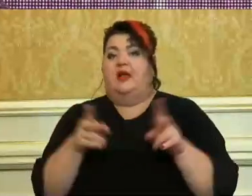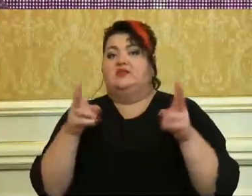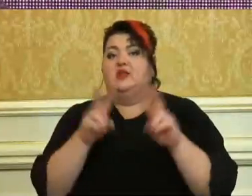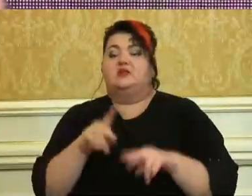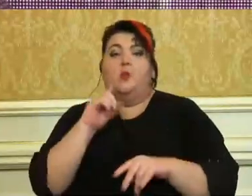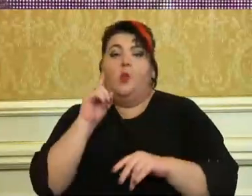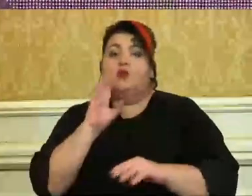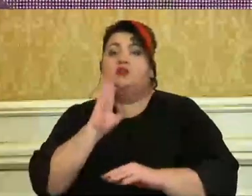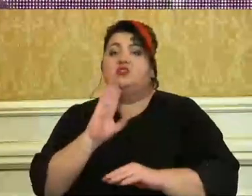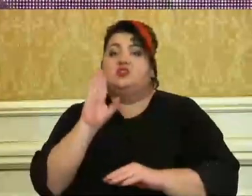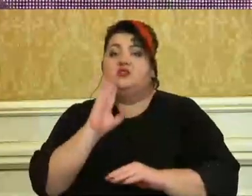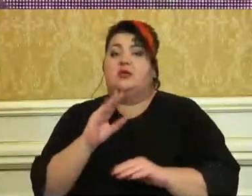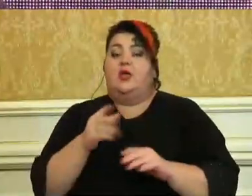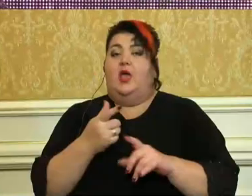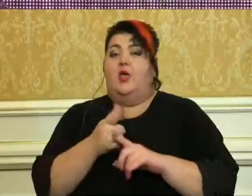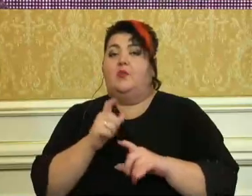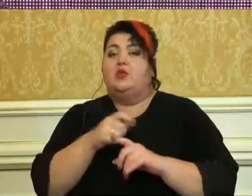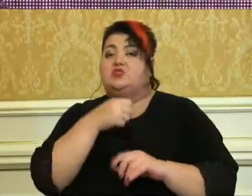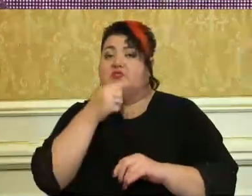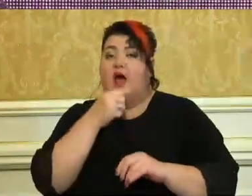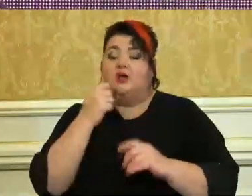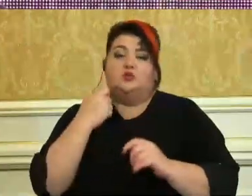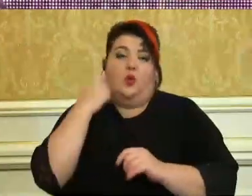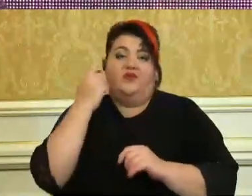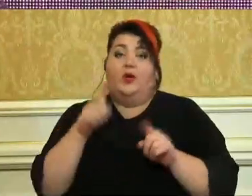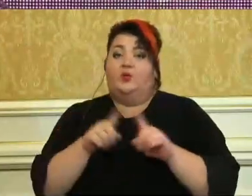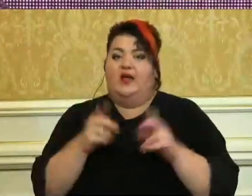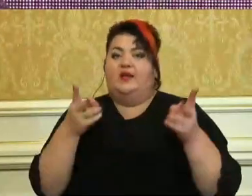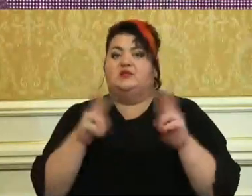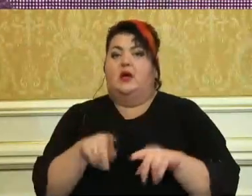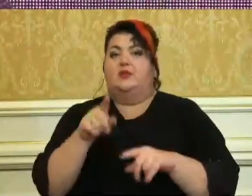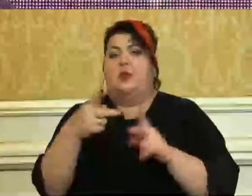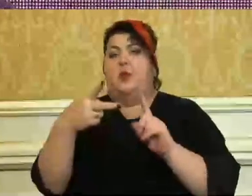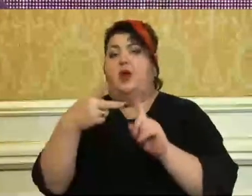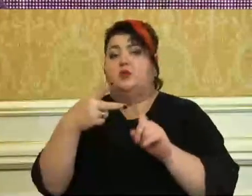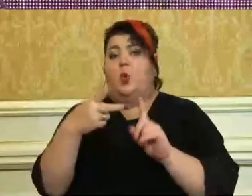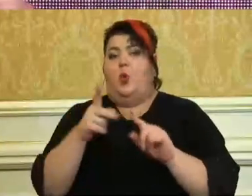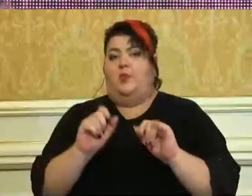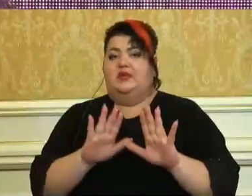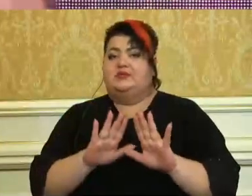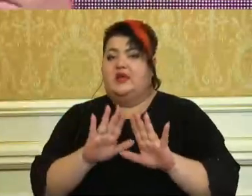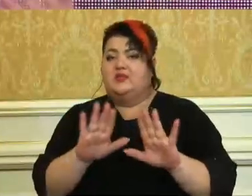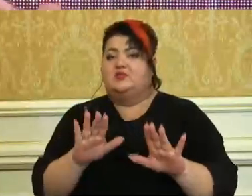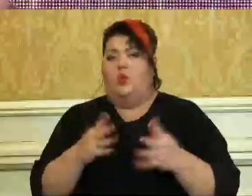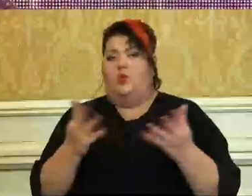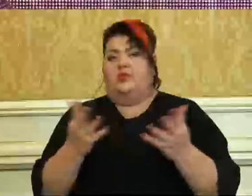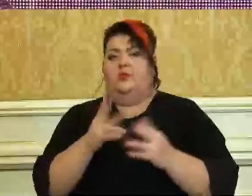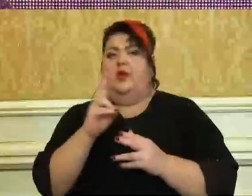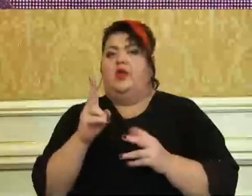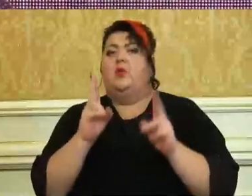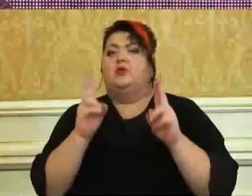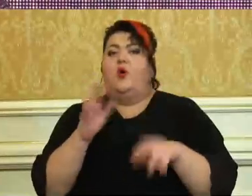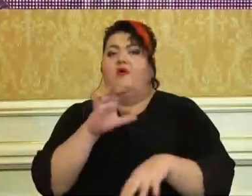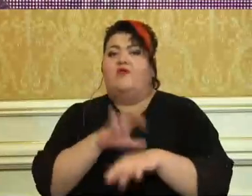leading officials, authorities. So well, those, and they are on the second position, the deputies, or they